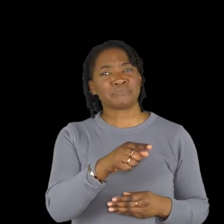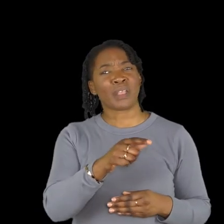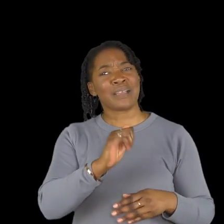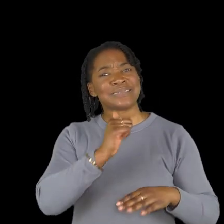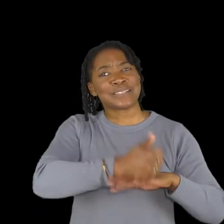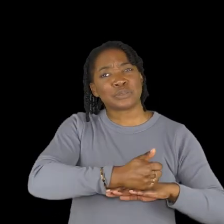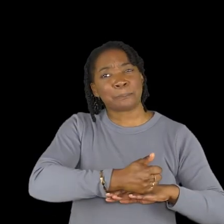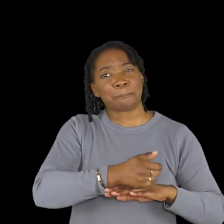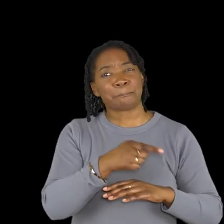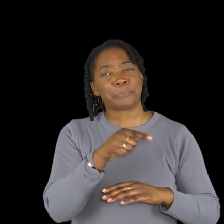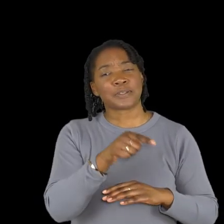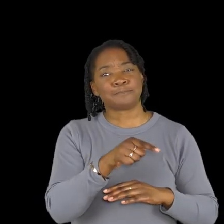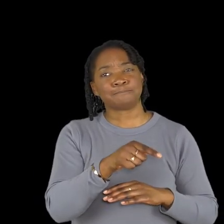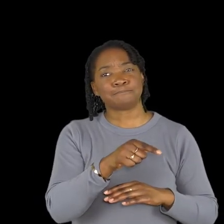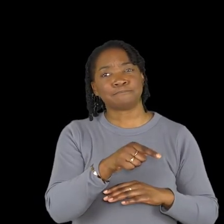setting up